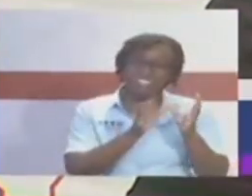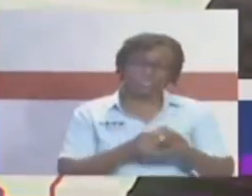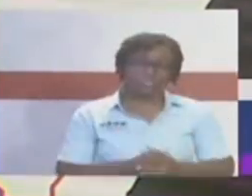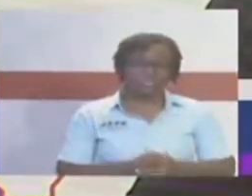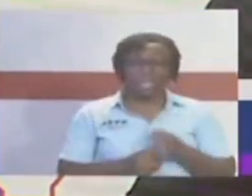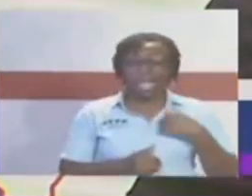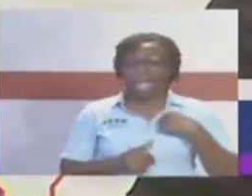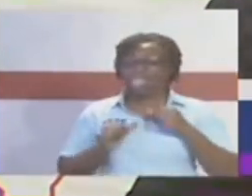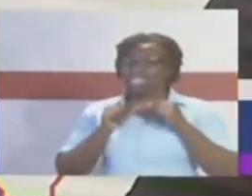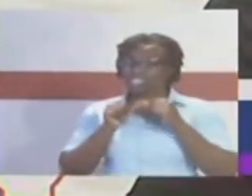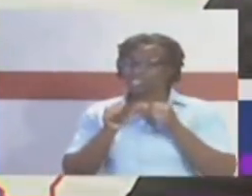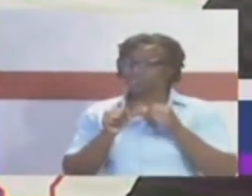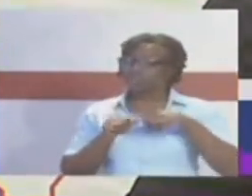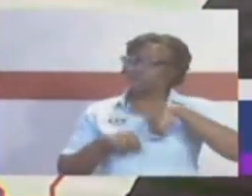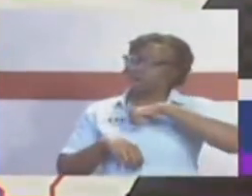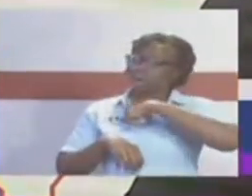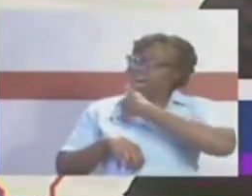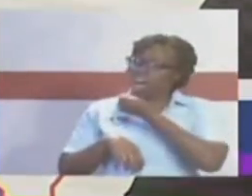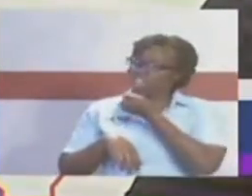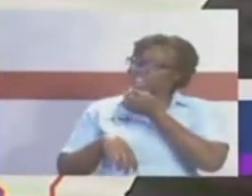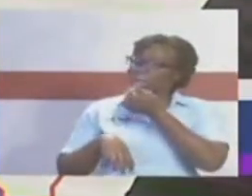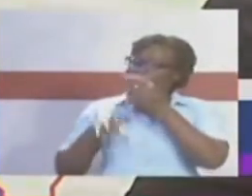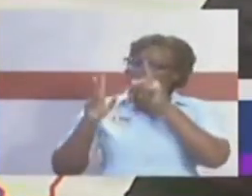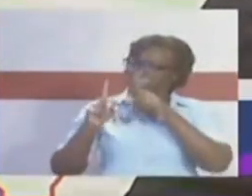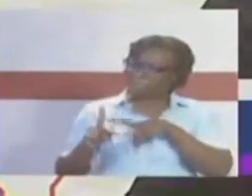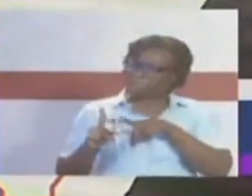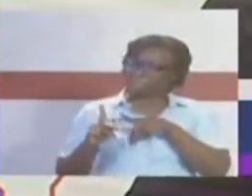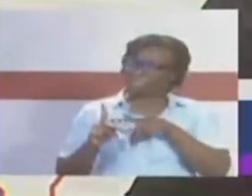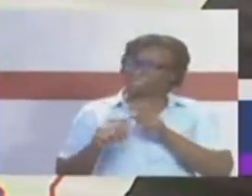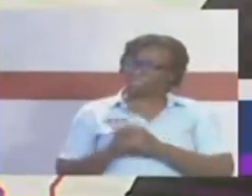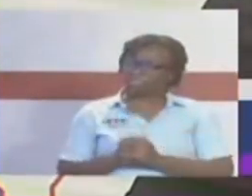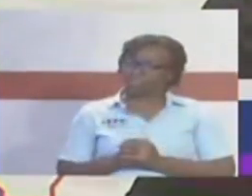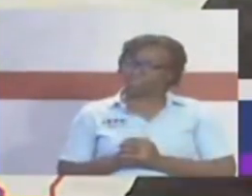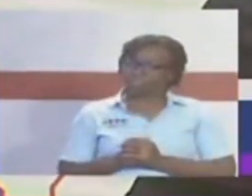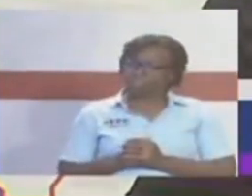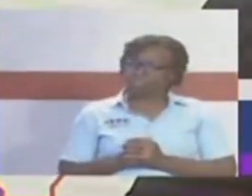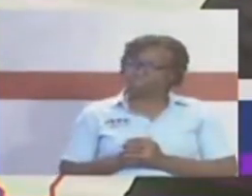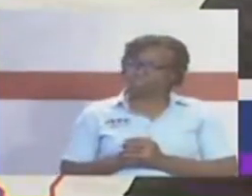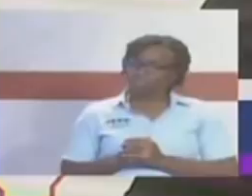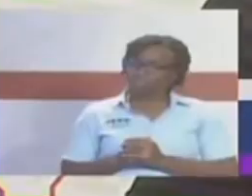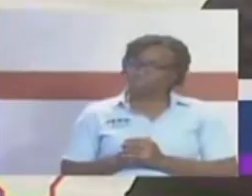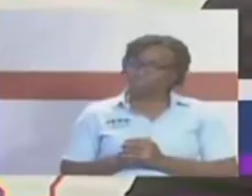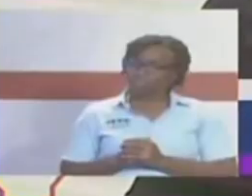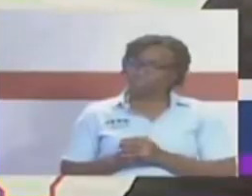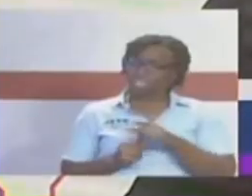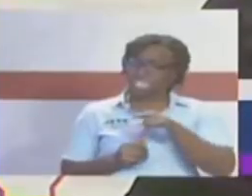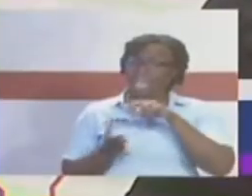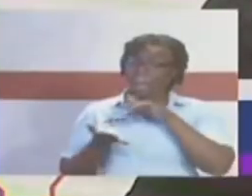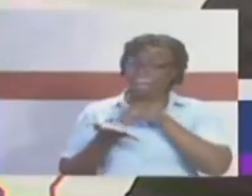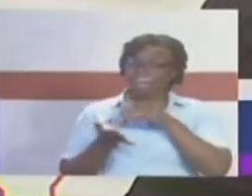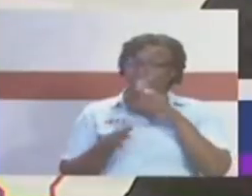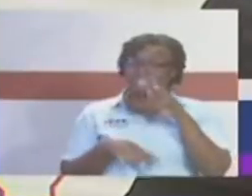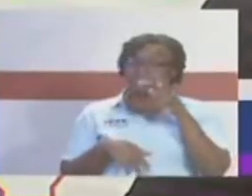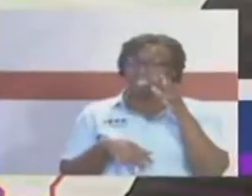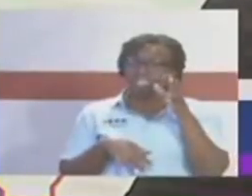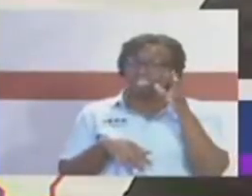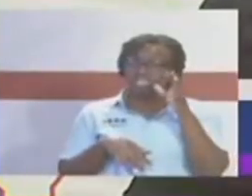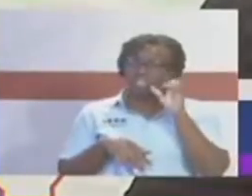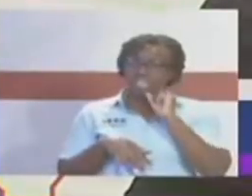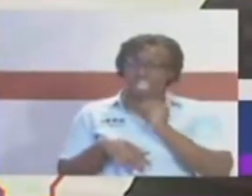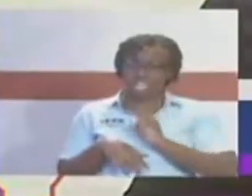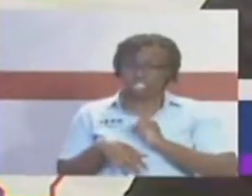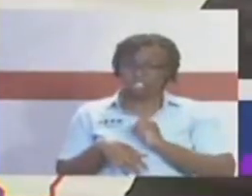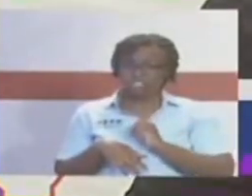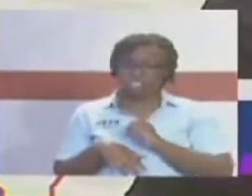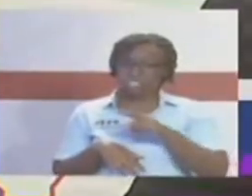walkthrough, I went to the bed of patient M, one of our long-standing patients. He's a middle-aged male with comorbidities.